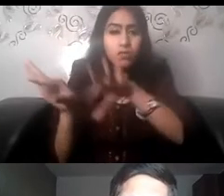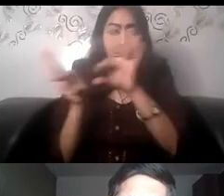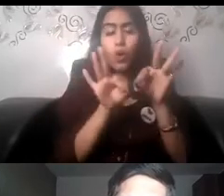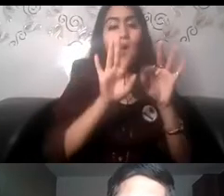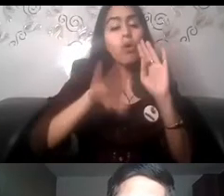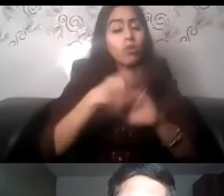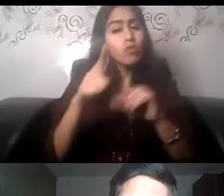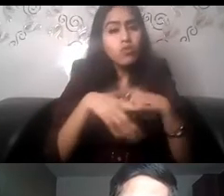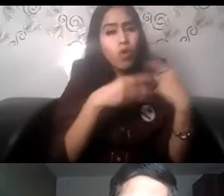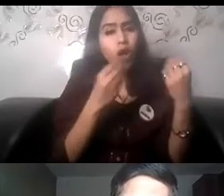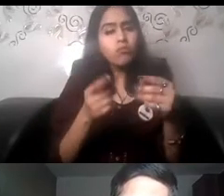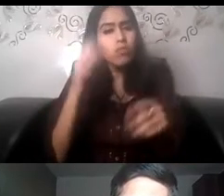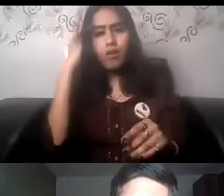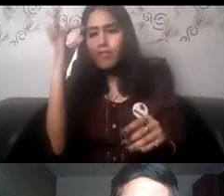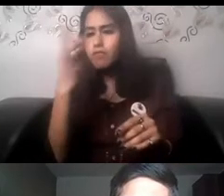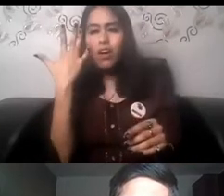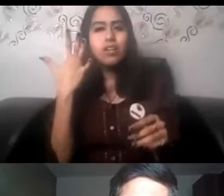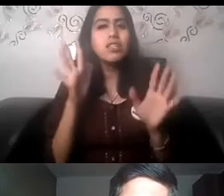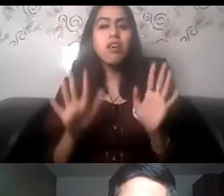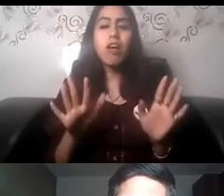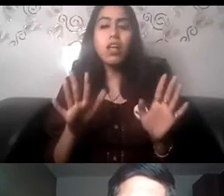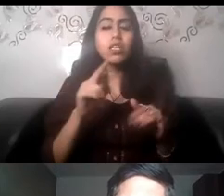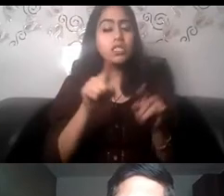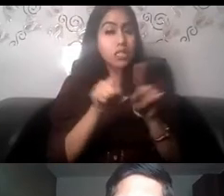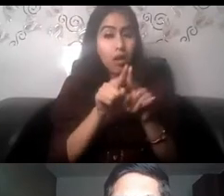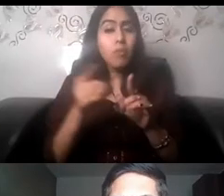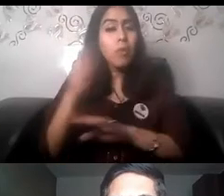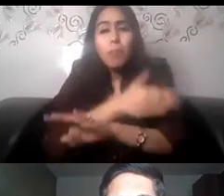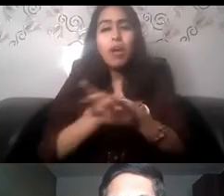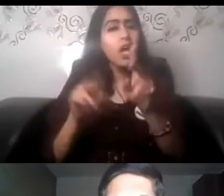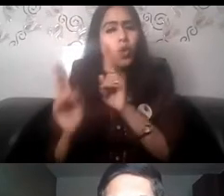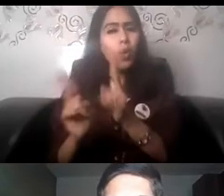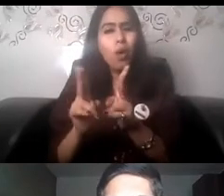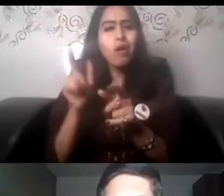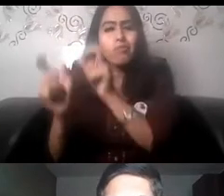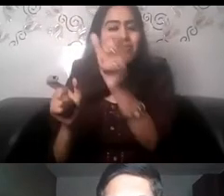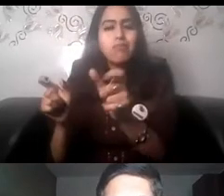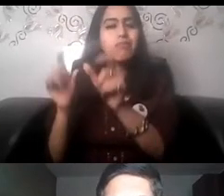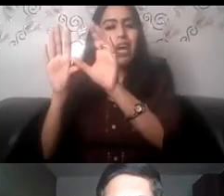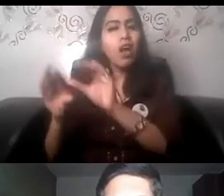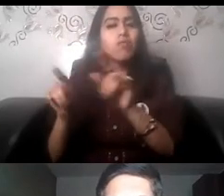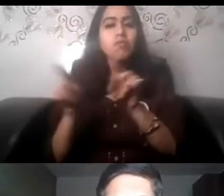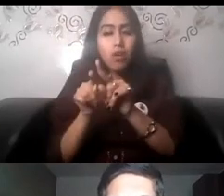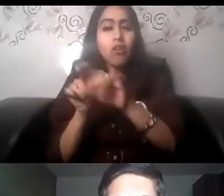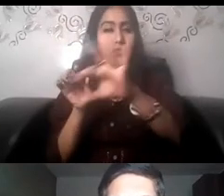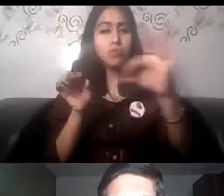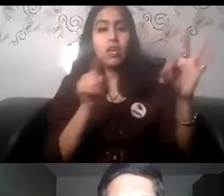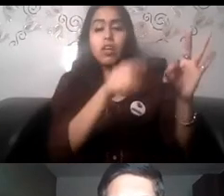are fantastically intelligent. They are more intelligent than normal people. I have heard a story